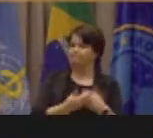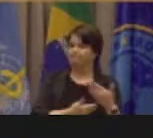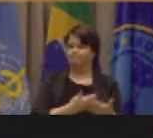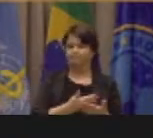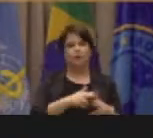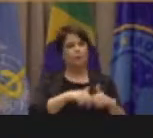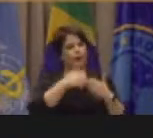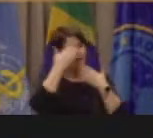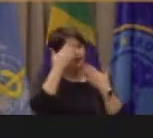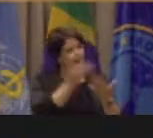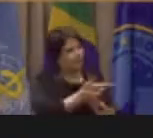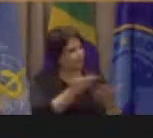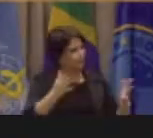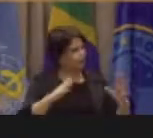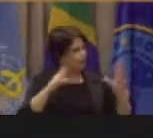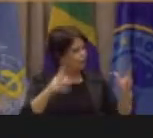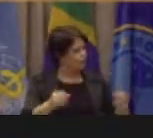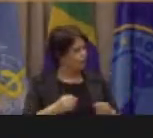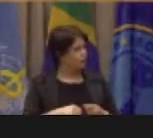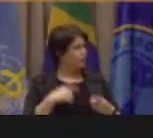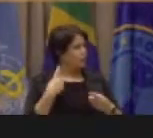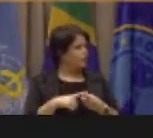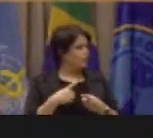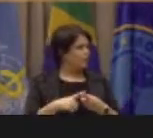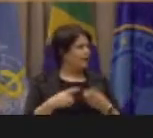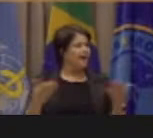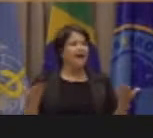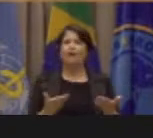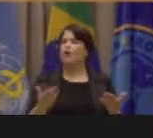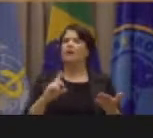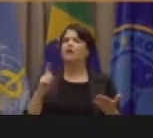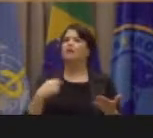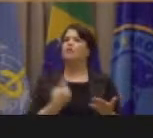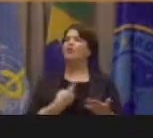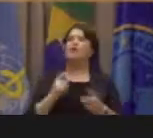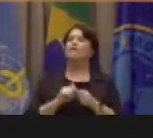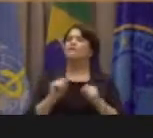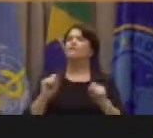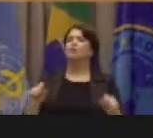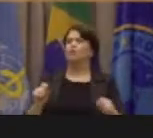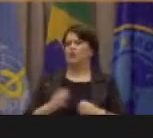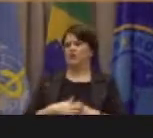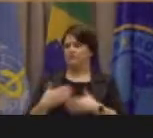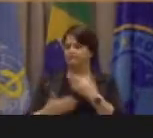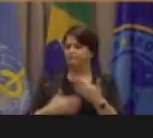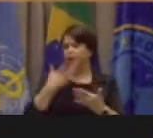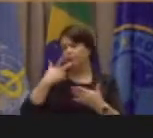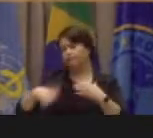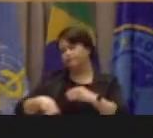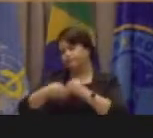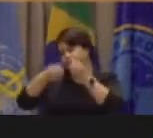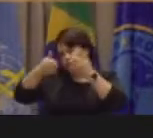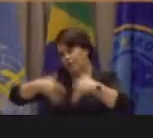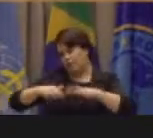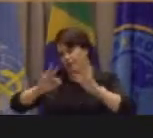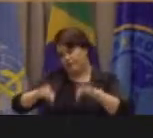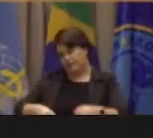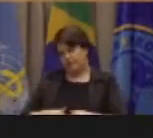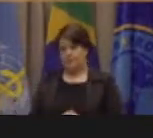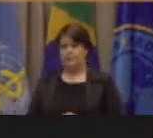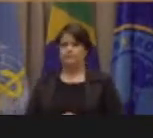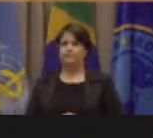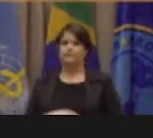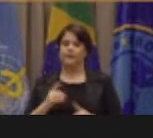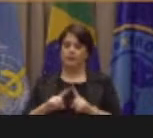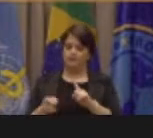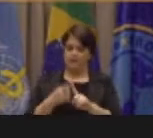So I would like to thank everybody. And now what to do? What are the considerations?